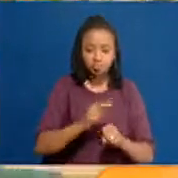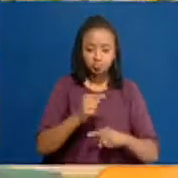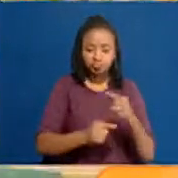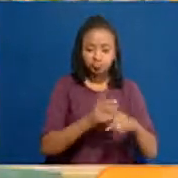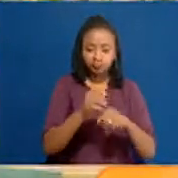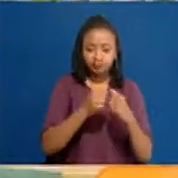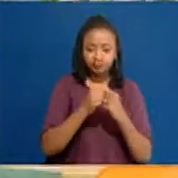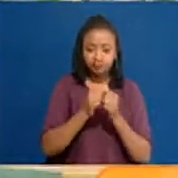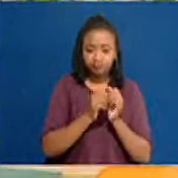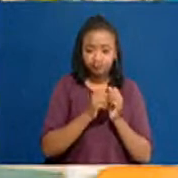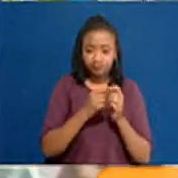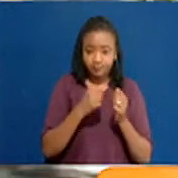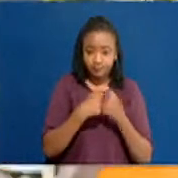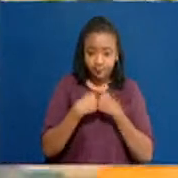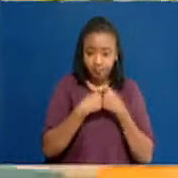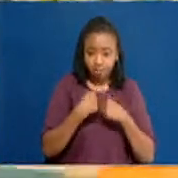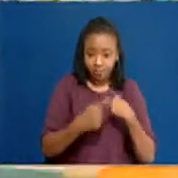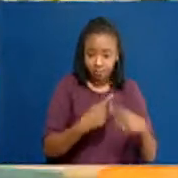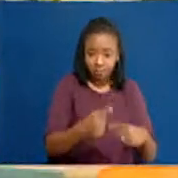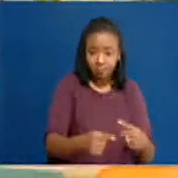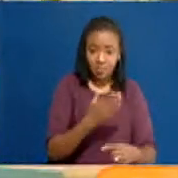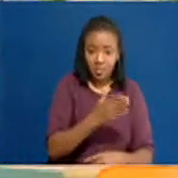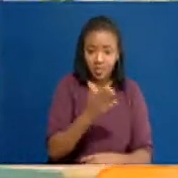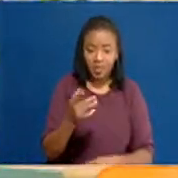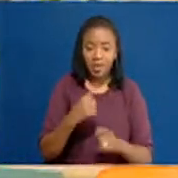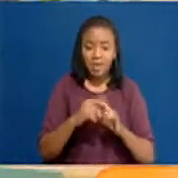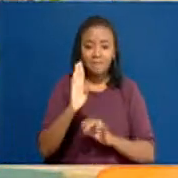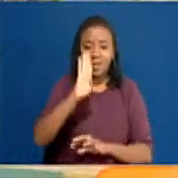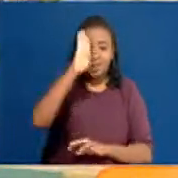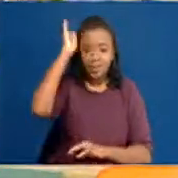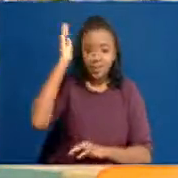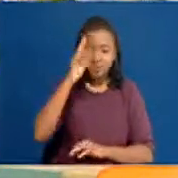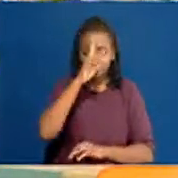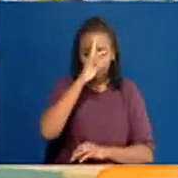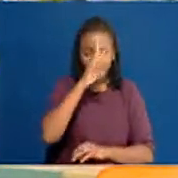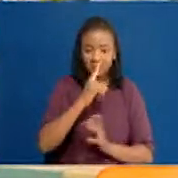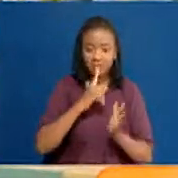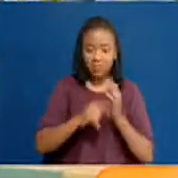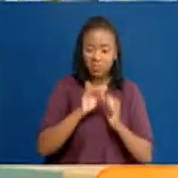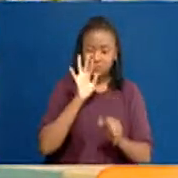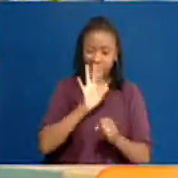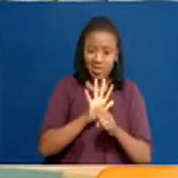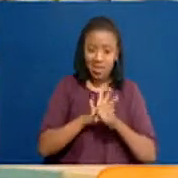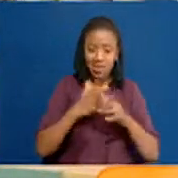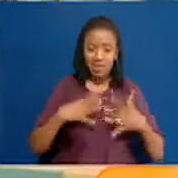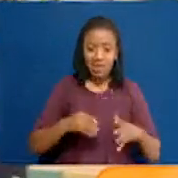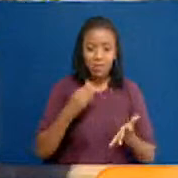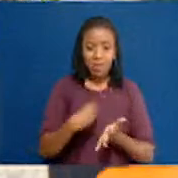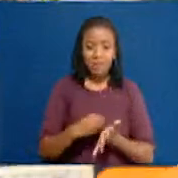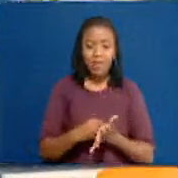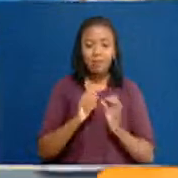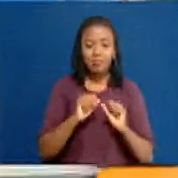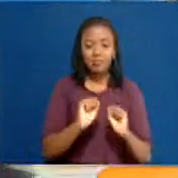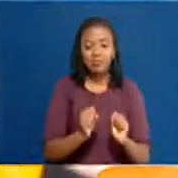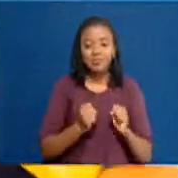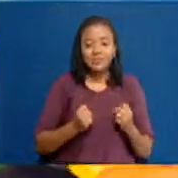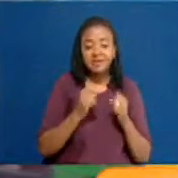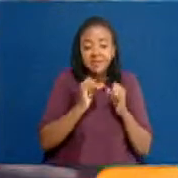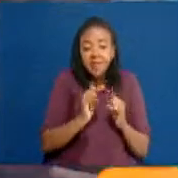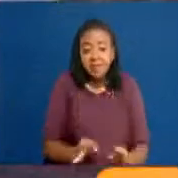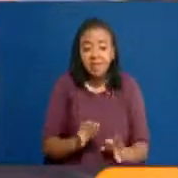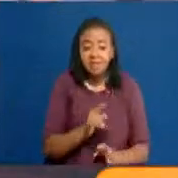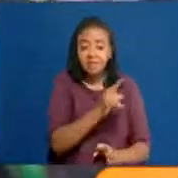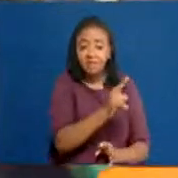continues gaining momentum, the Attorney General says that billions of taxpayers' money could have been saved only if